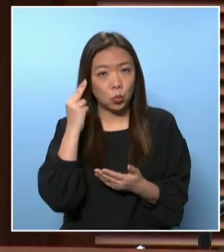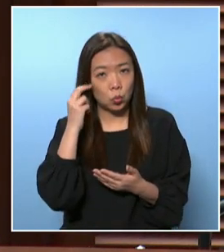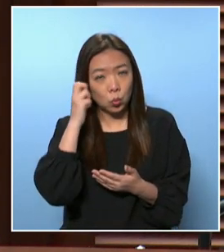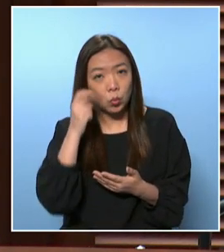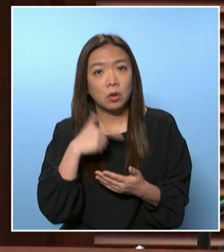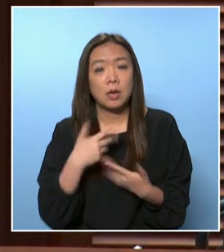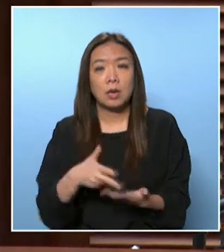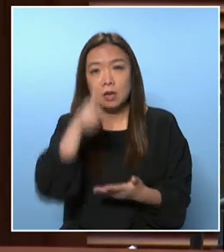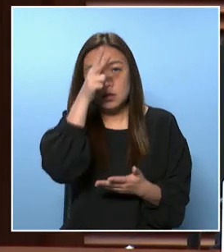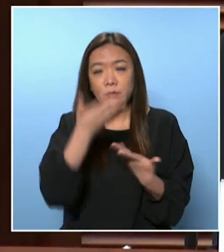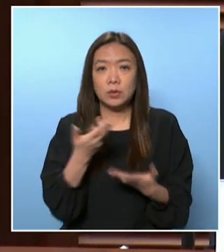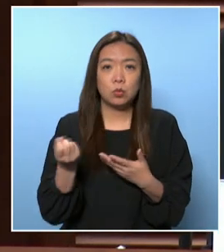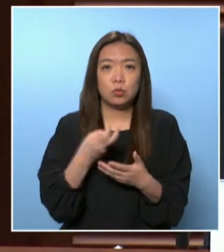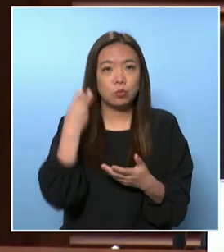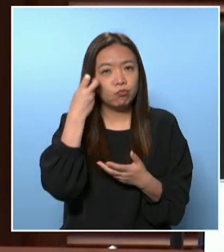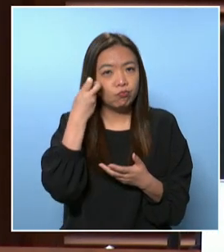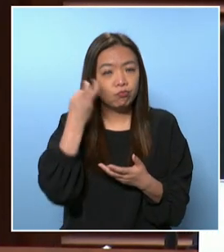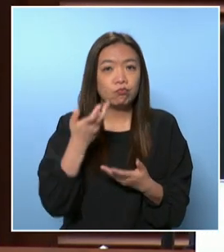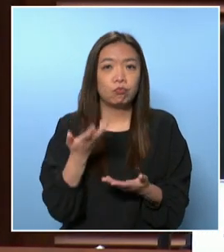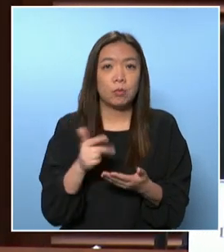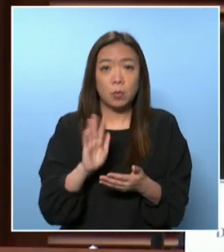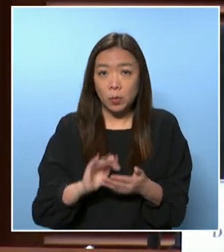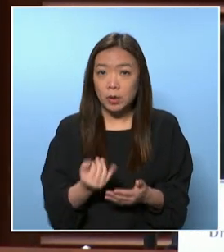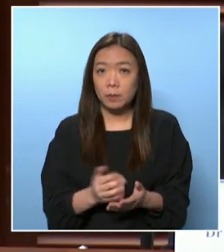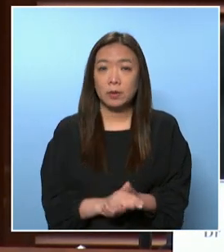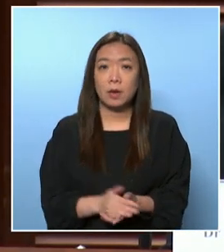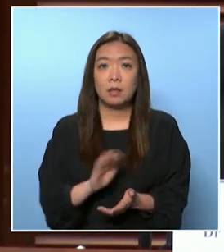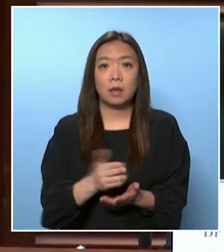need to look into whether or not this is feasible.